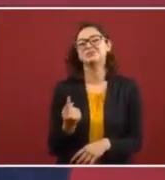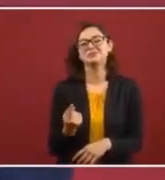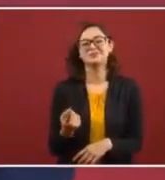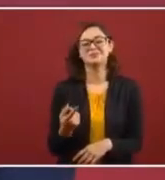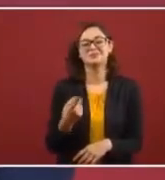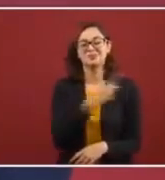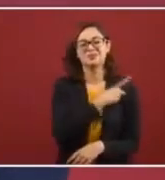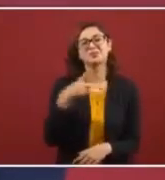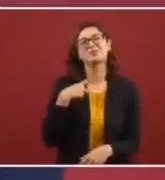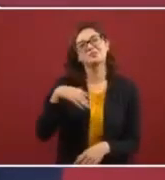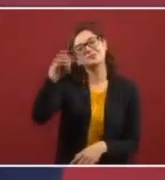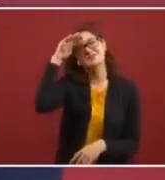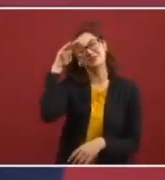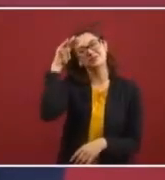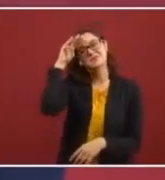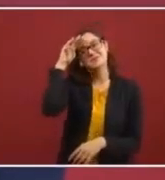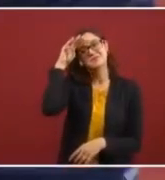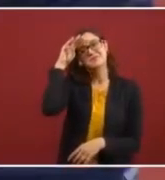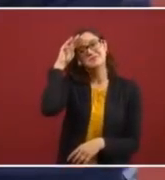And we have to think